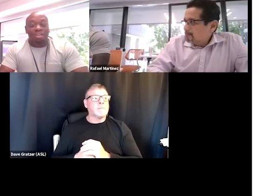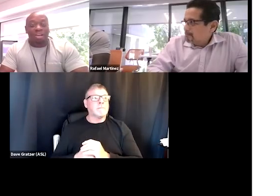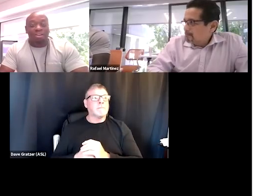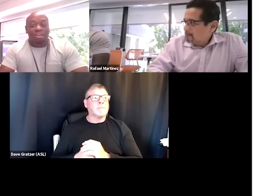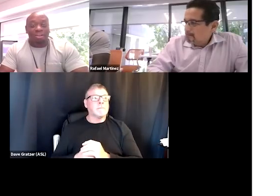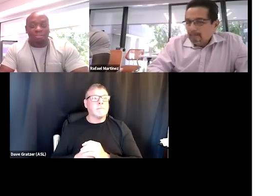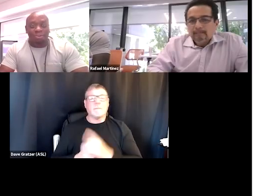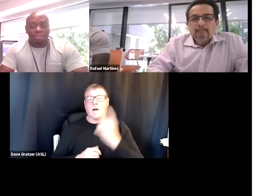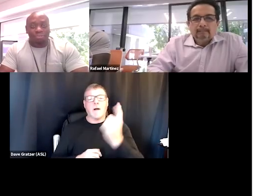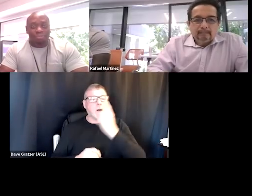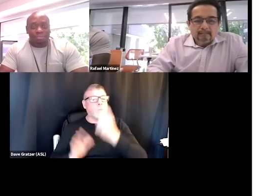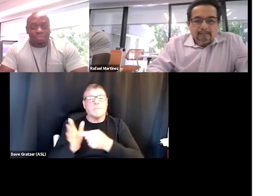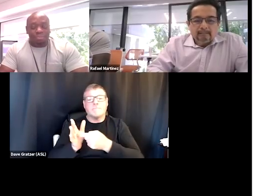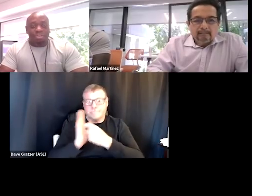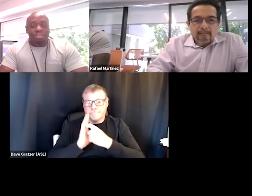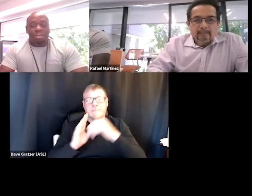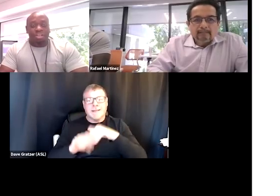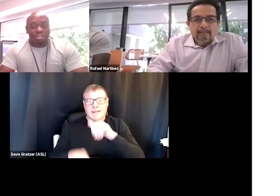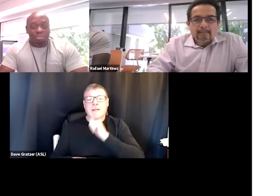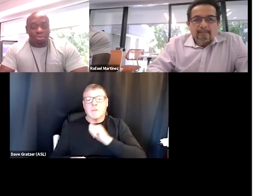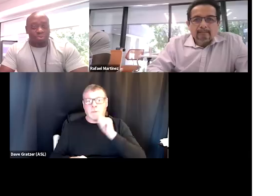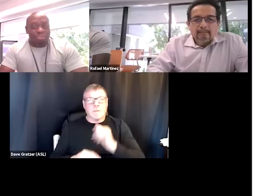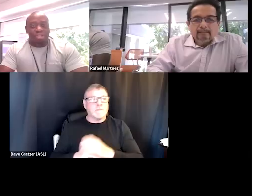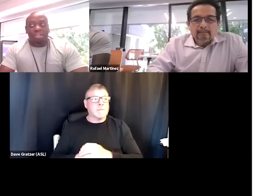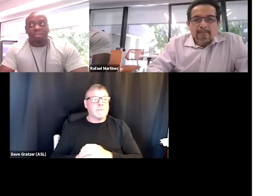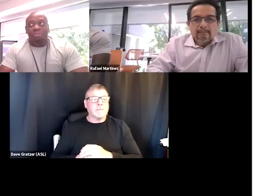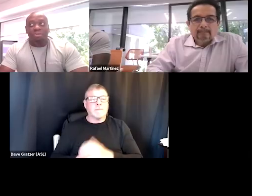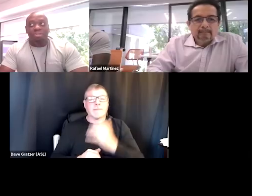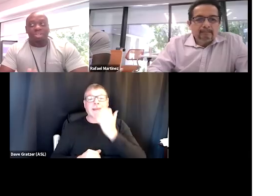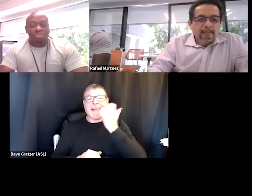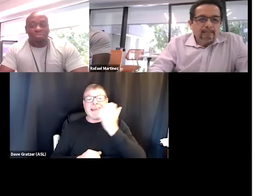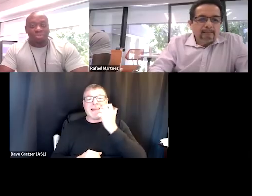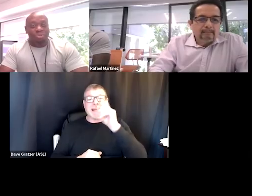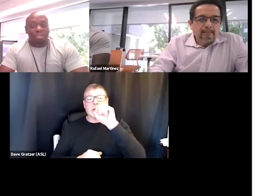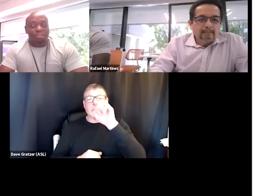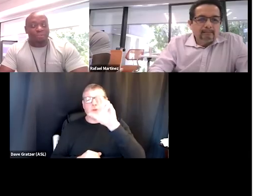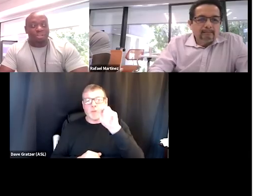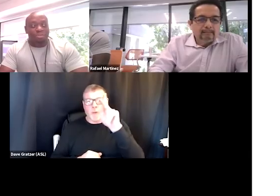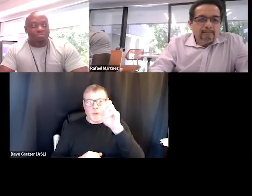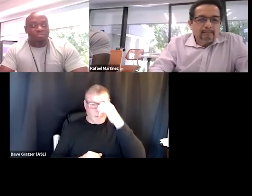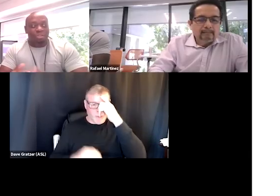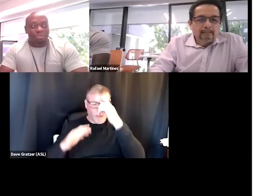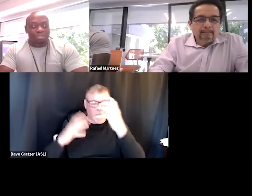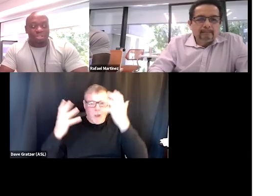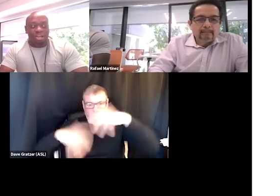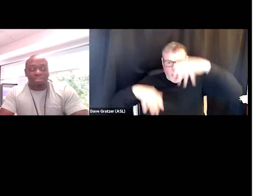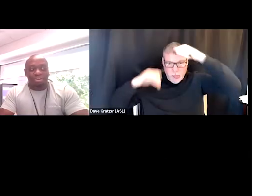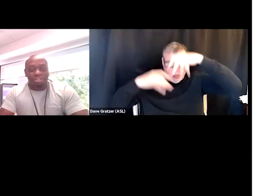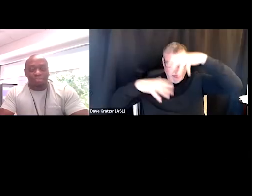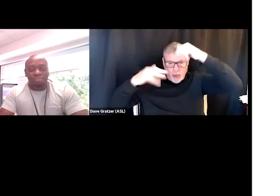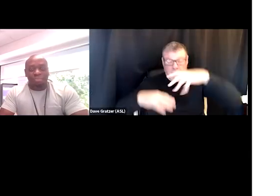a commodity out here in Arizona. There's a lot of heat strokes with the substance abuse that increases